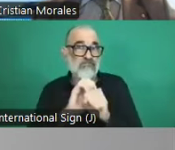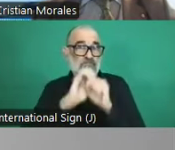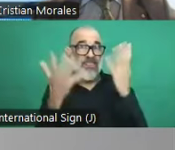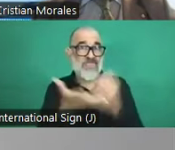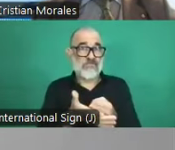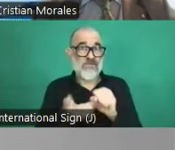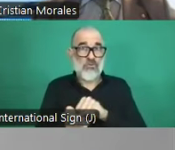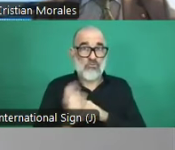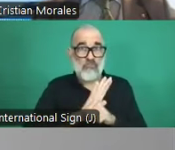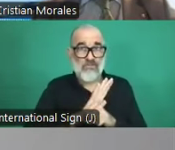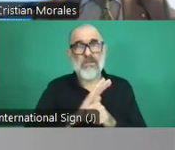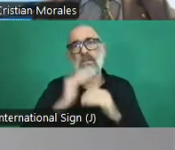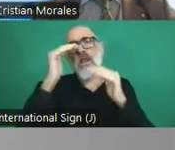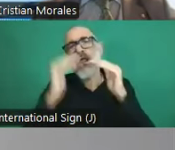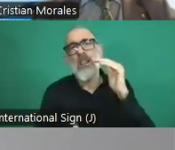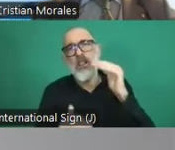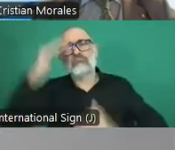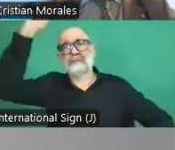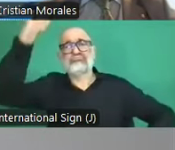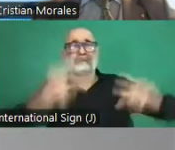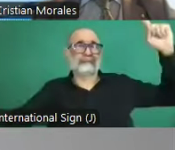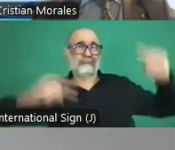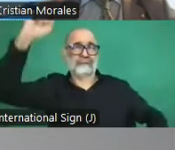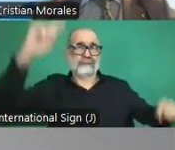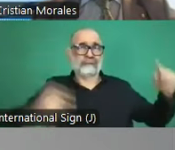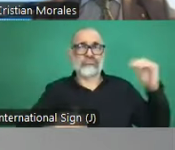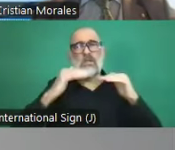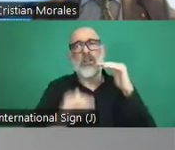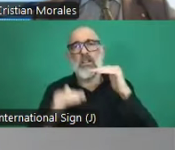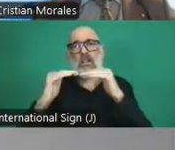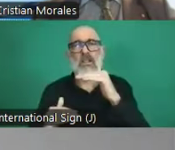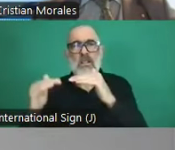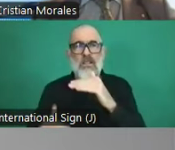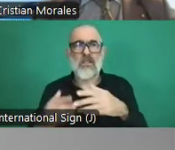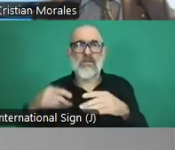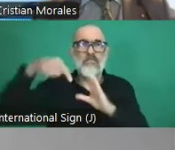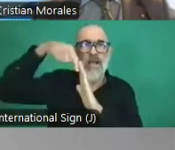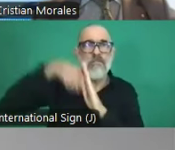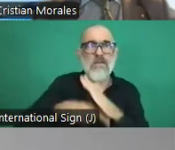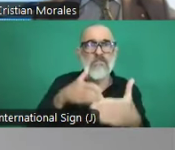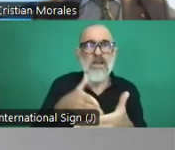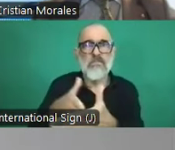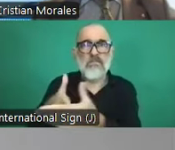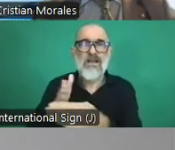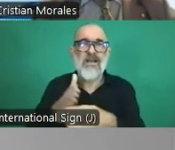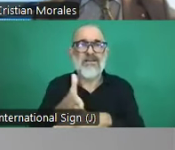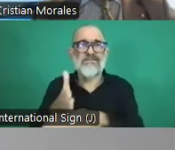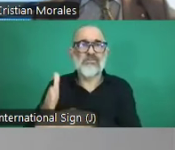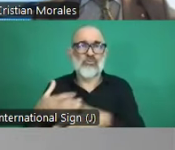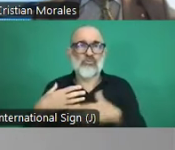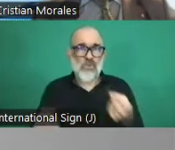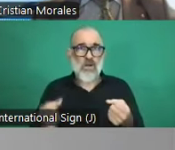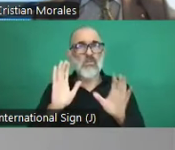deepened barriers to access to healthcare. These have been very difficult times, especially in Brazil, where unfortunately